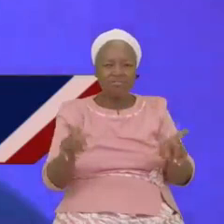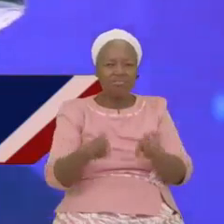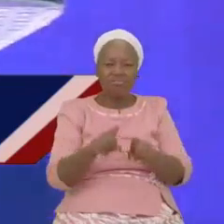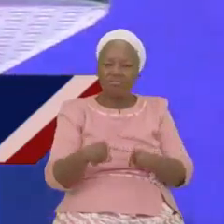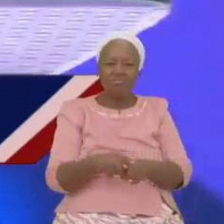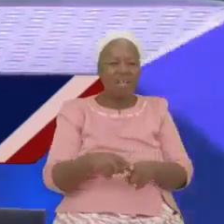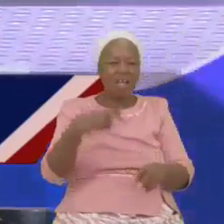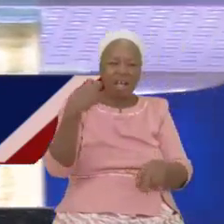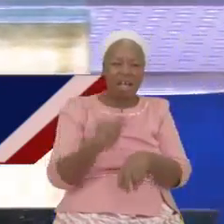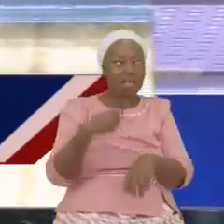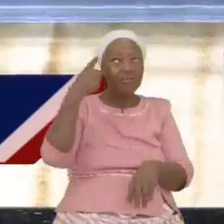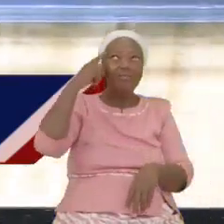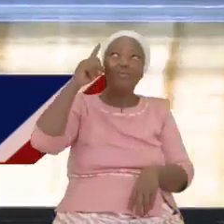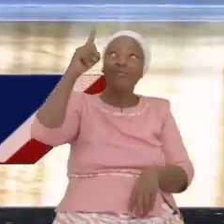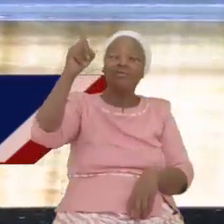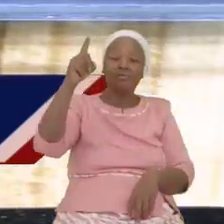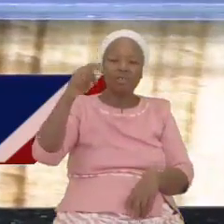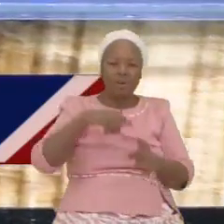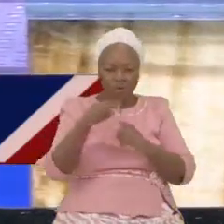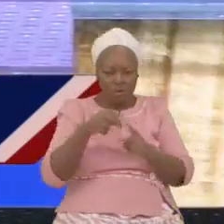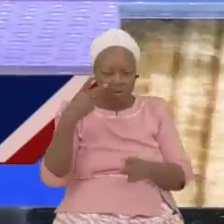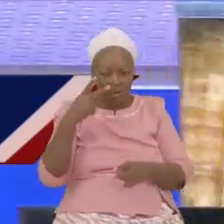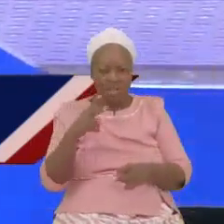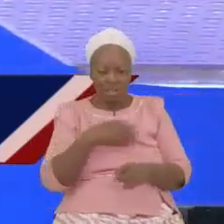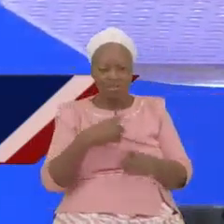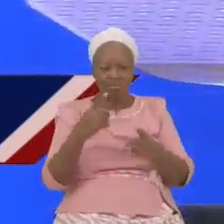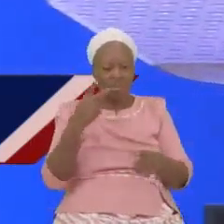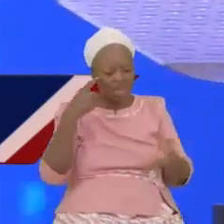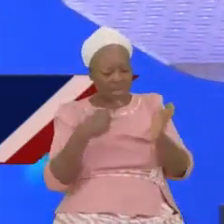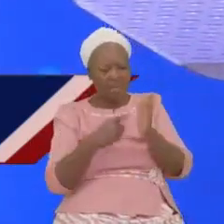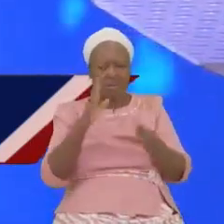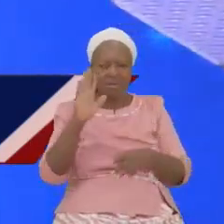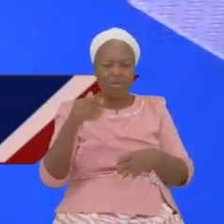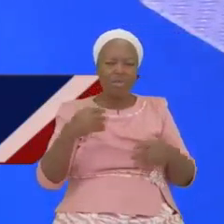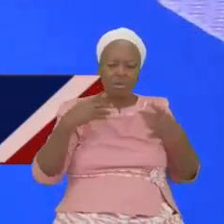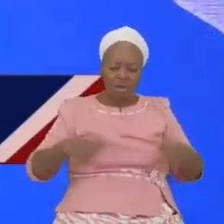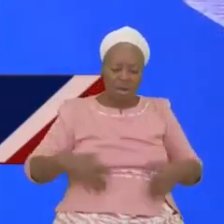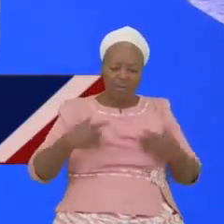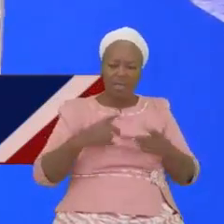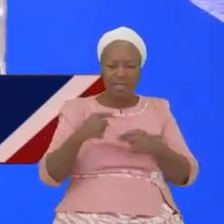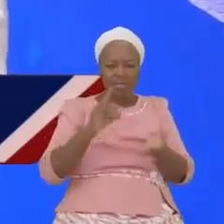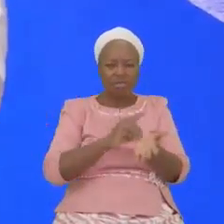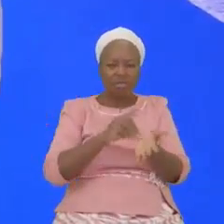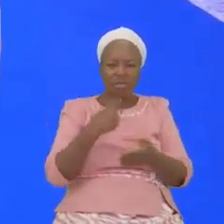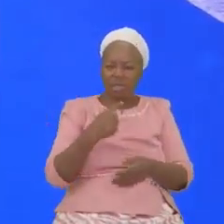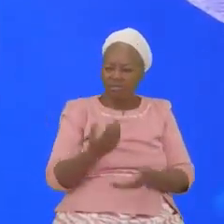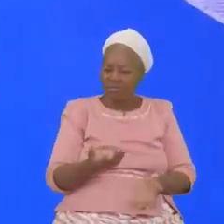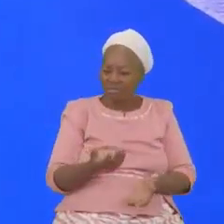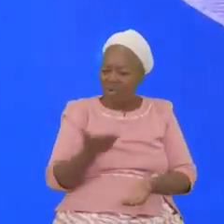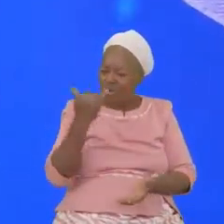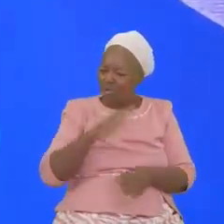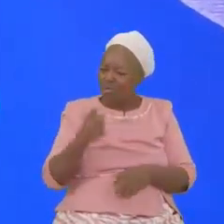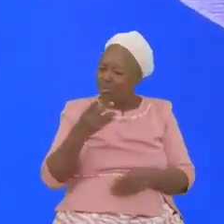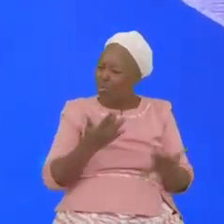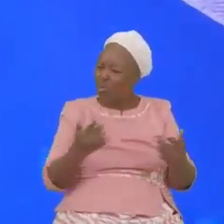hard for thee. When you look at your life and the doctor says, why did you wait until this